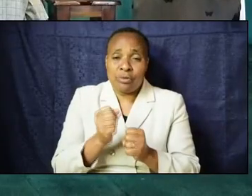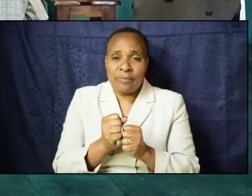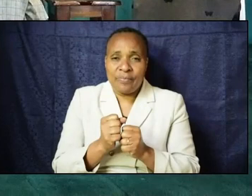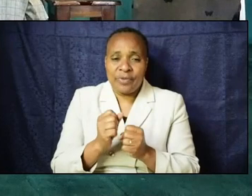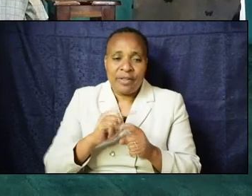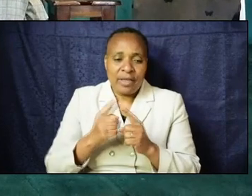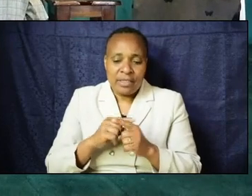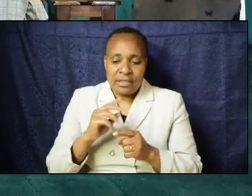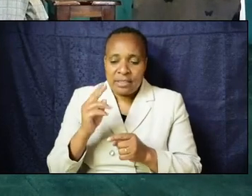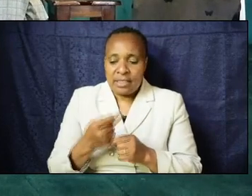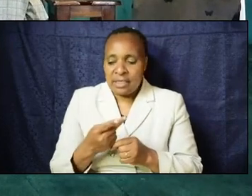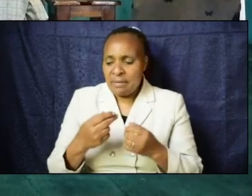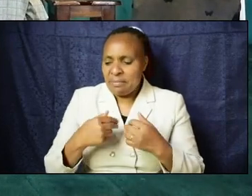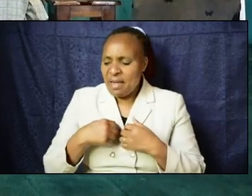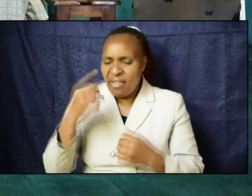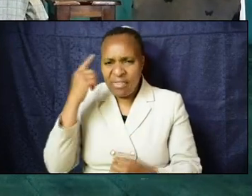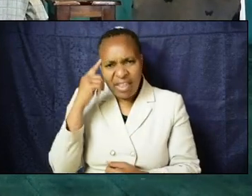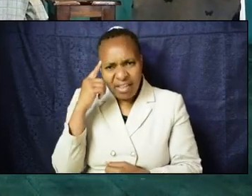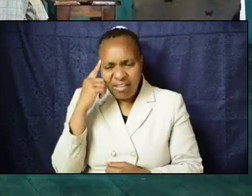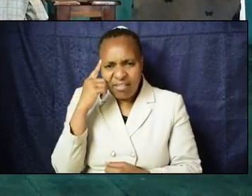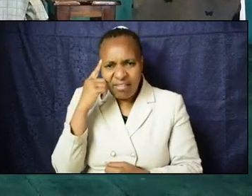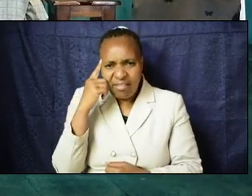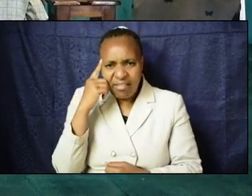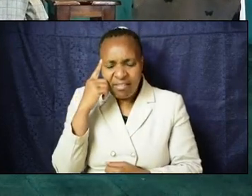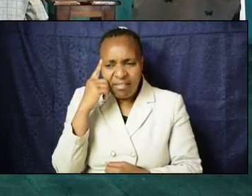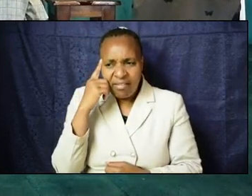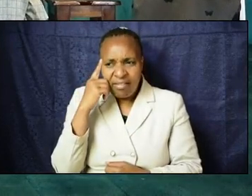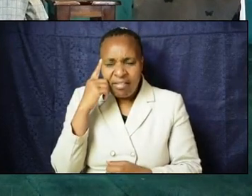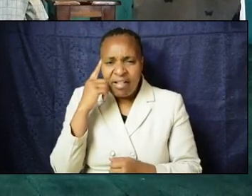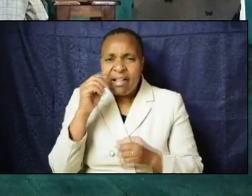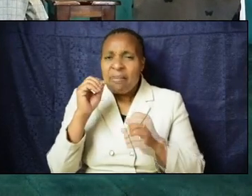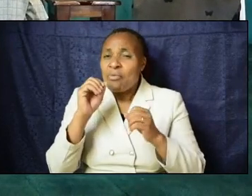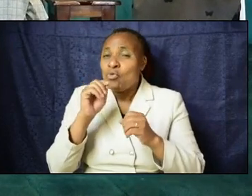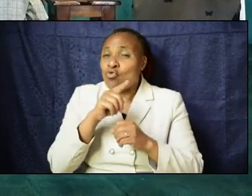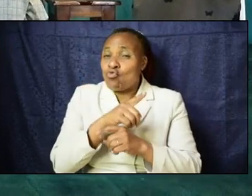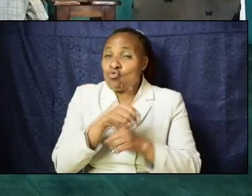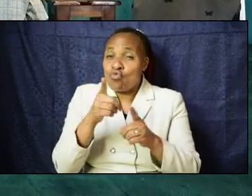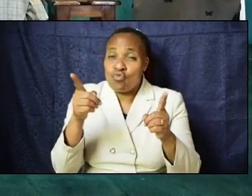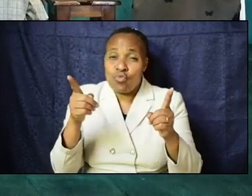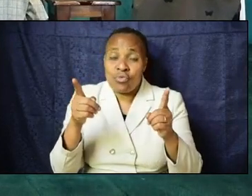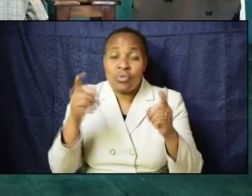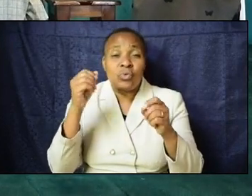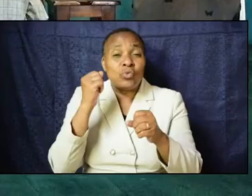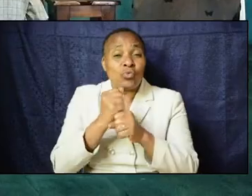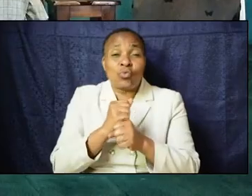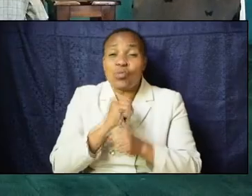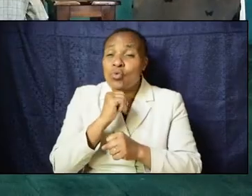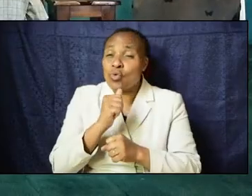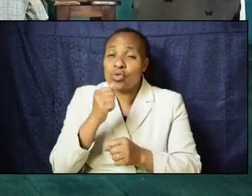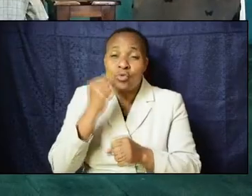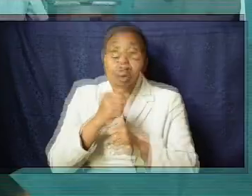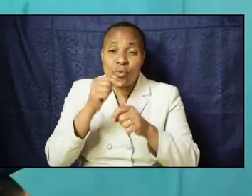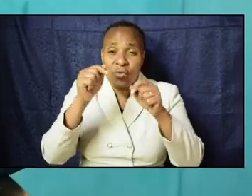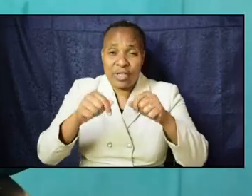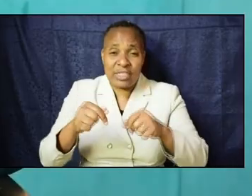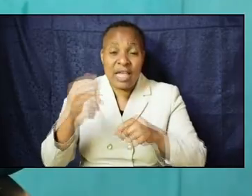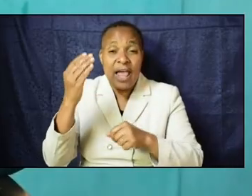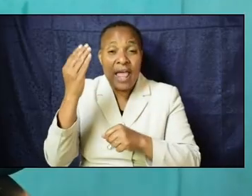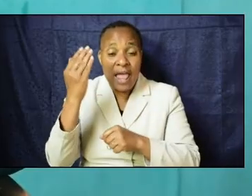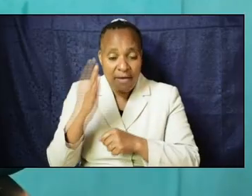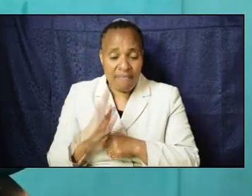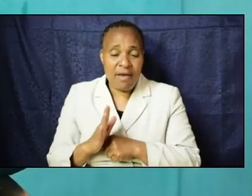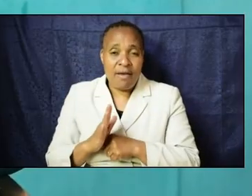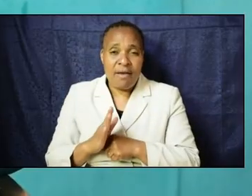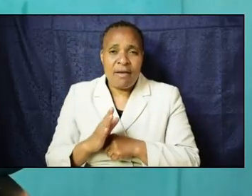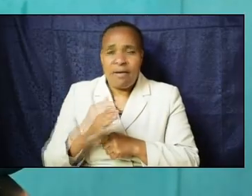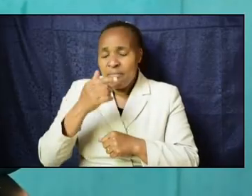go second. I definitely think bungee jumping. Guys, do not do this ever, especially because